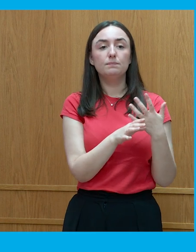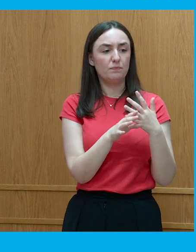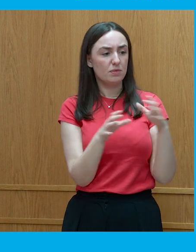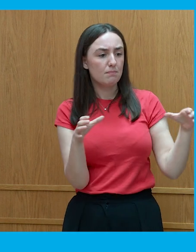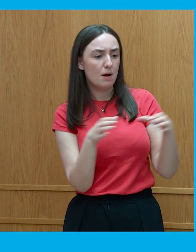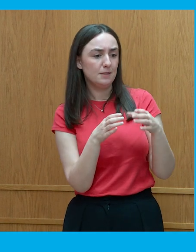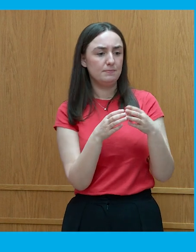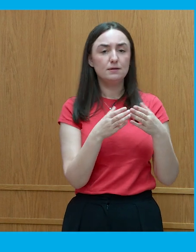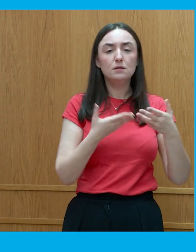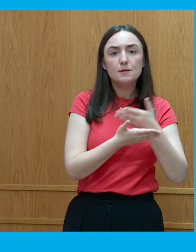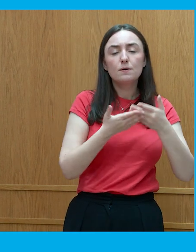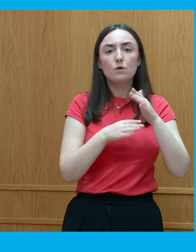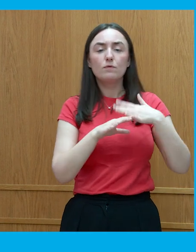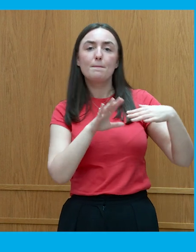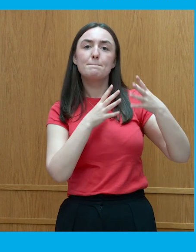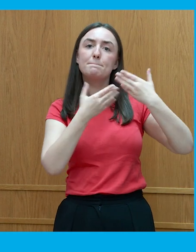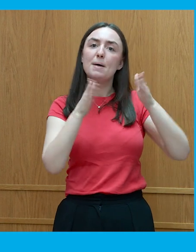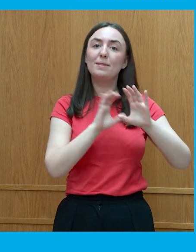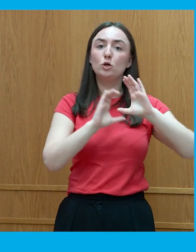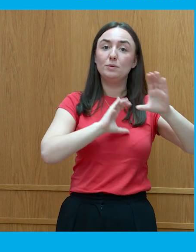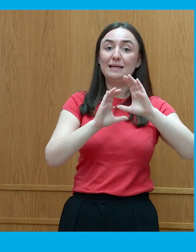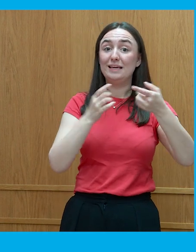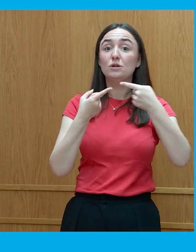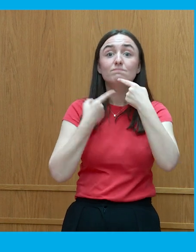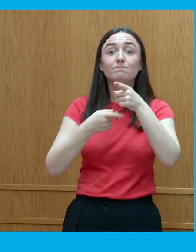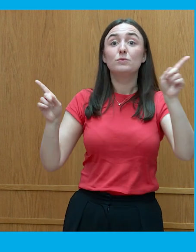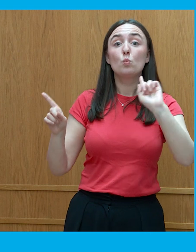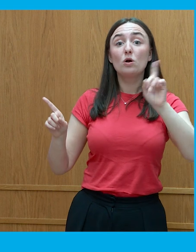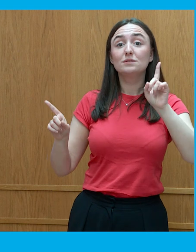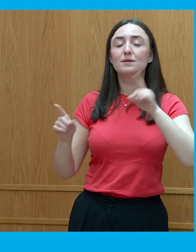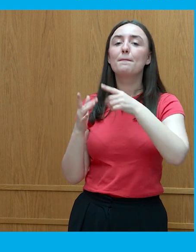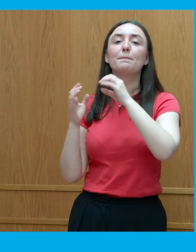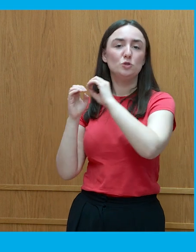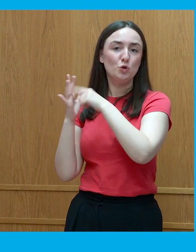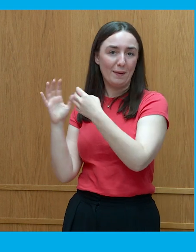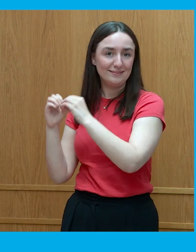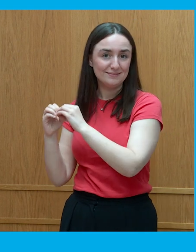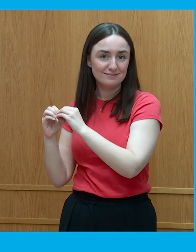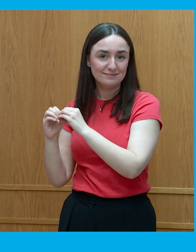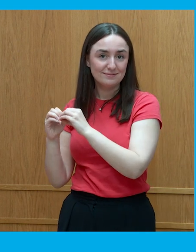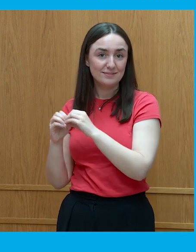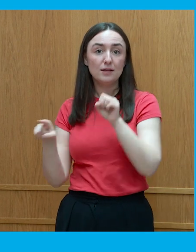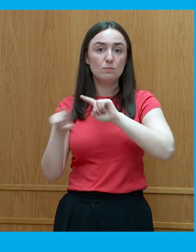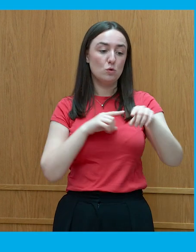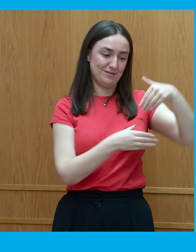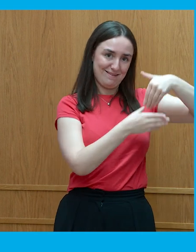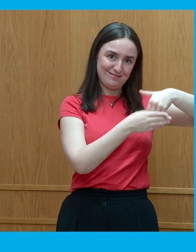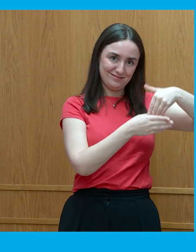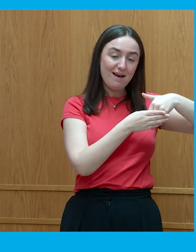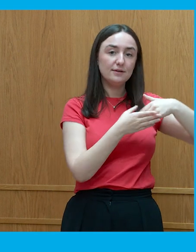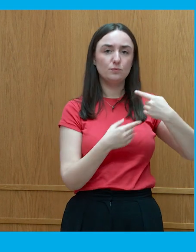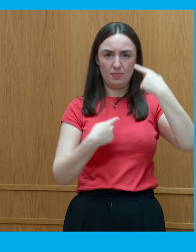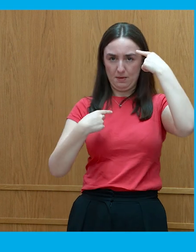public communications, was all about Biden. And as a matter of fact, for most of us in the inside, we all saw this